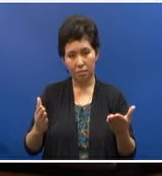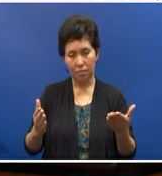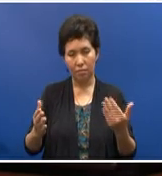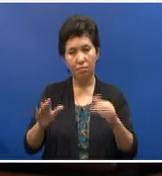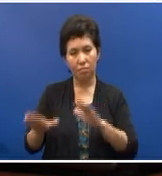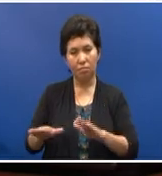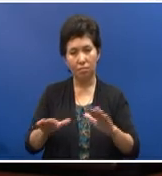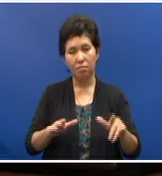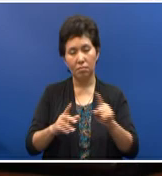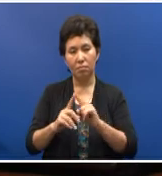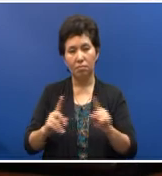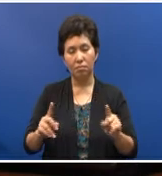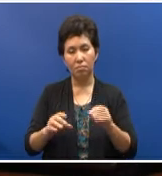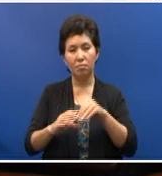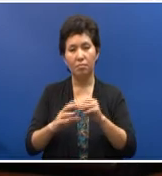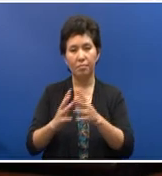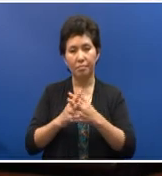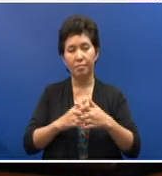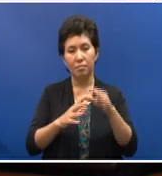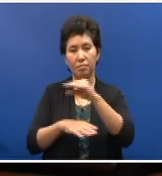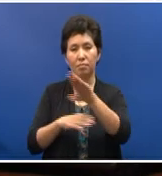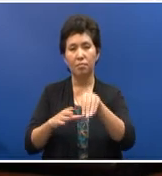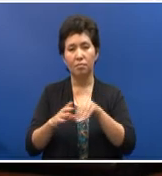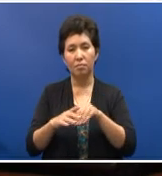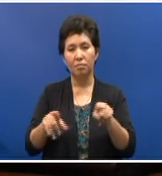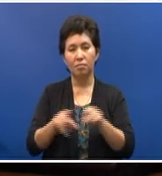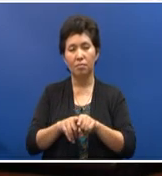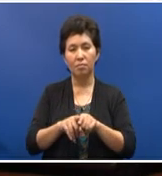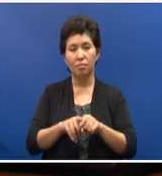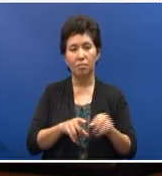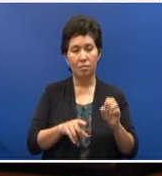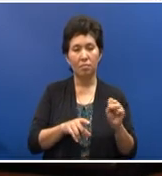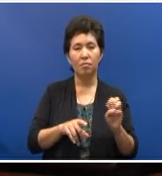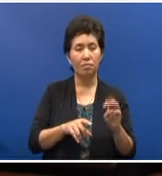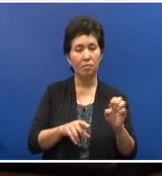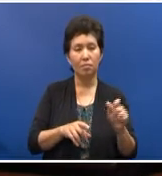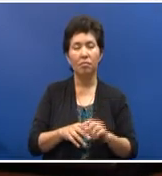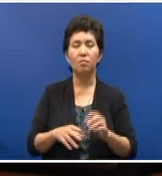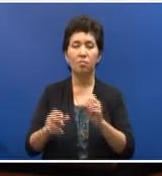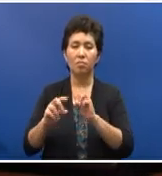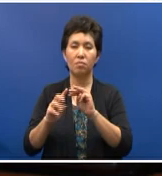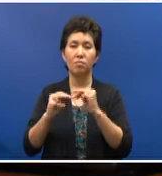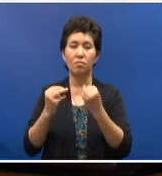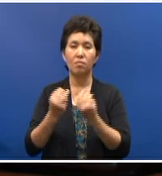rearing strategies in America and also in Samoan society.